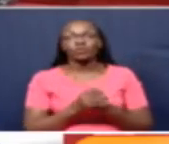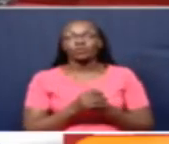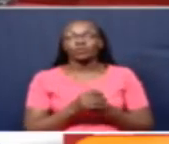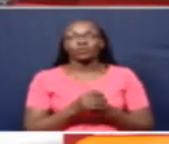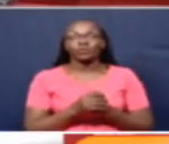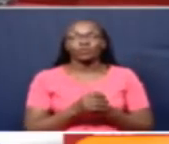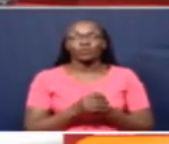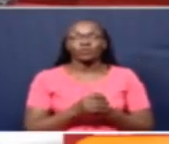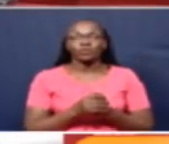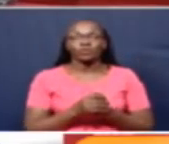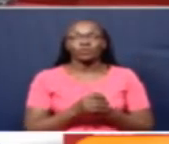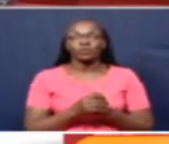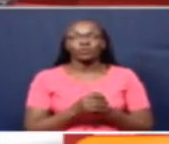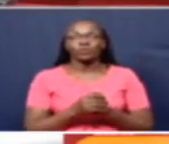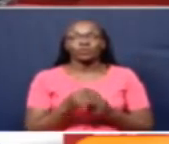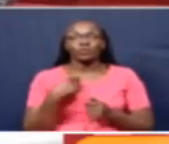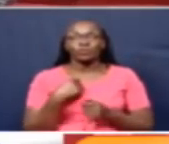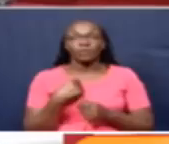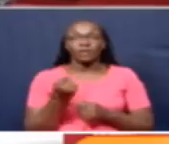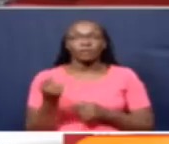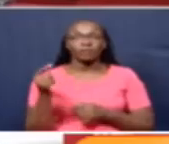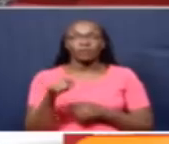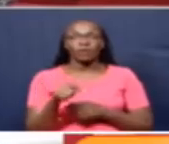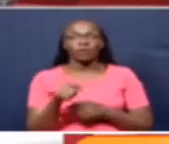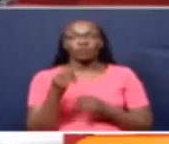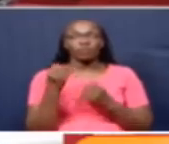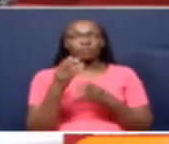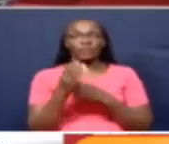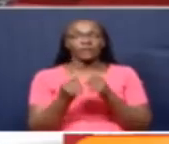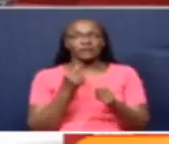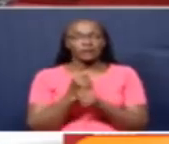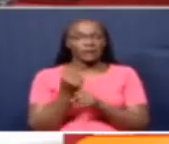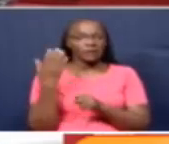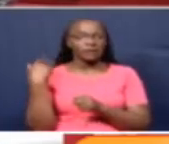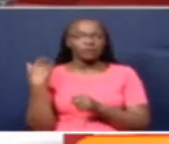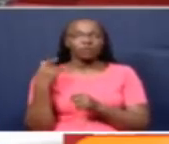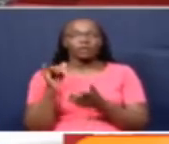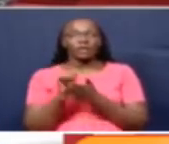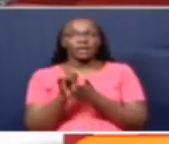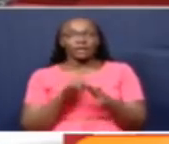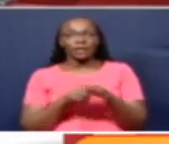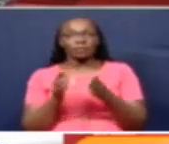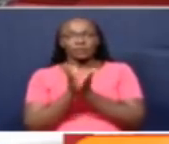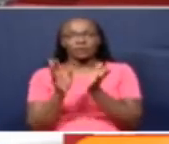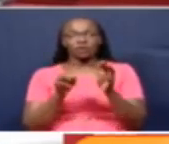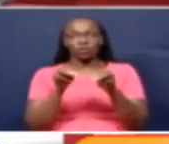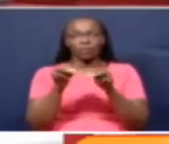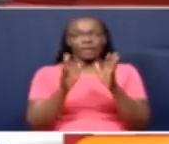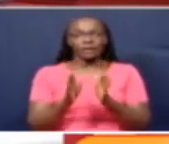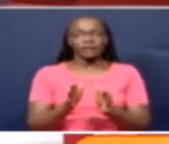him for 1,000 years, that guy. Man. I know. And for 1,000 years, he was general manager. I know.